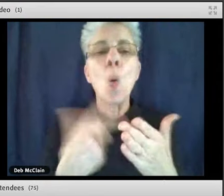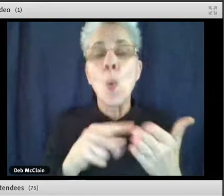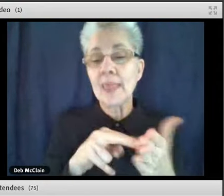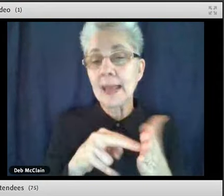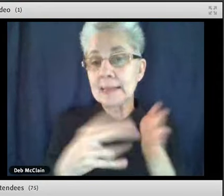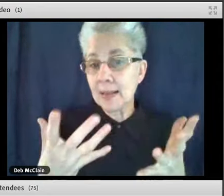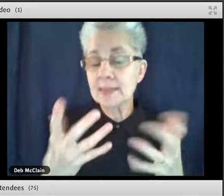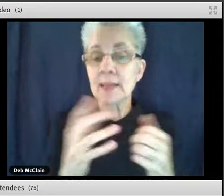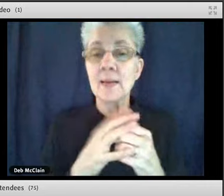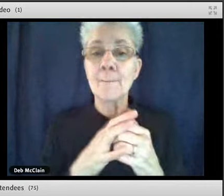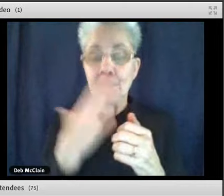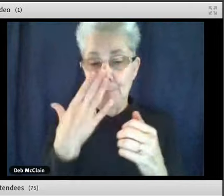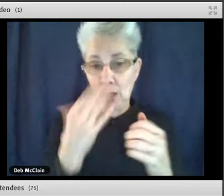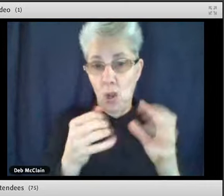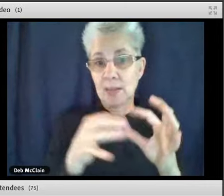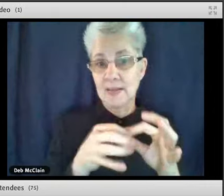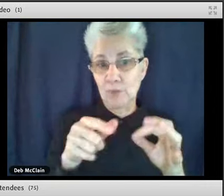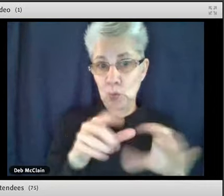these things,